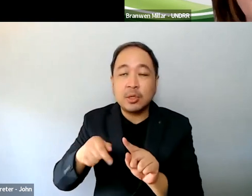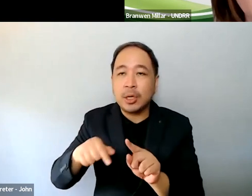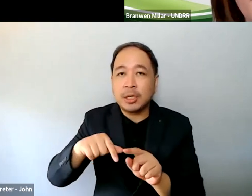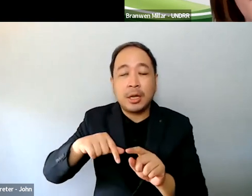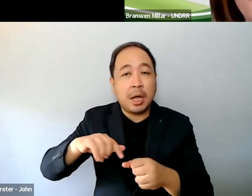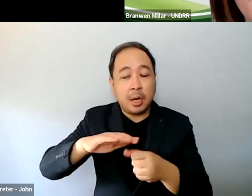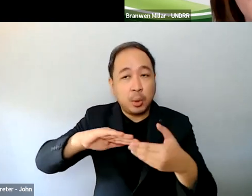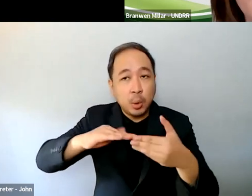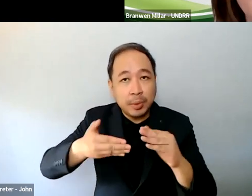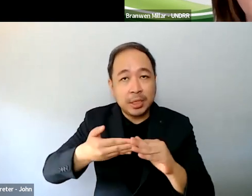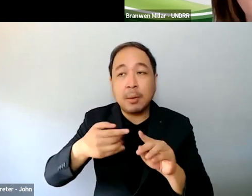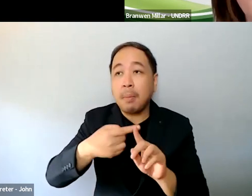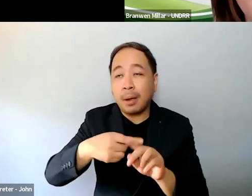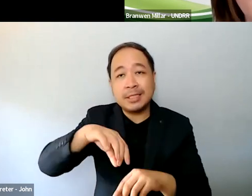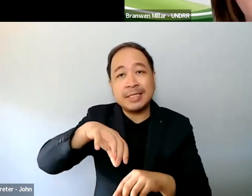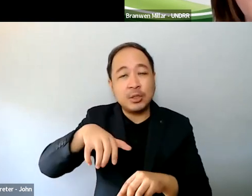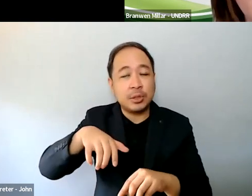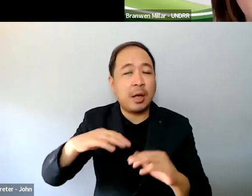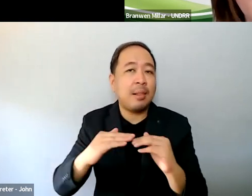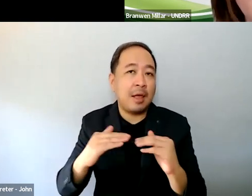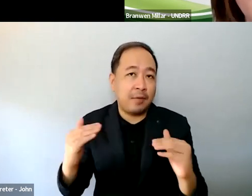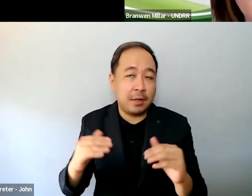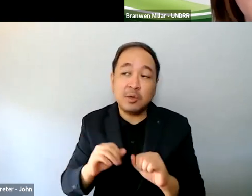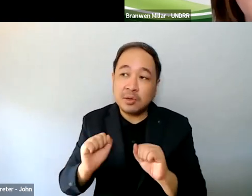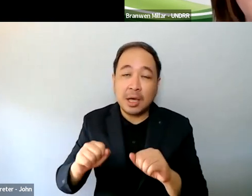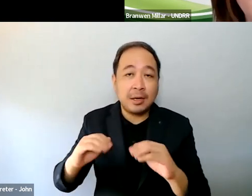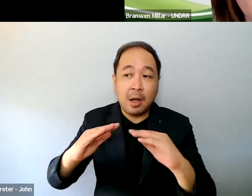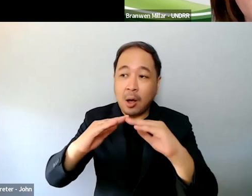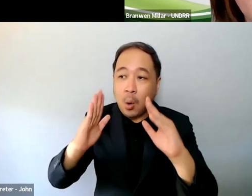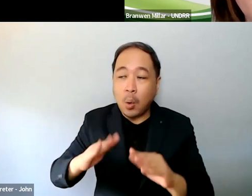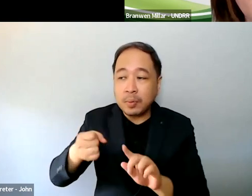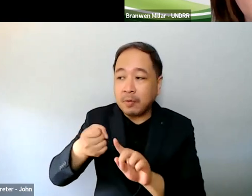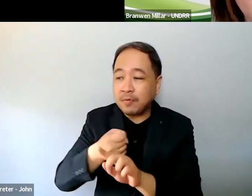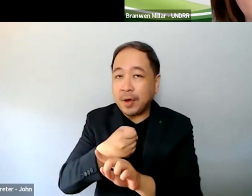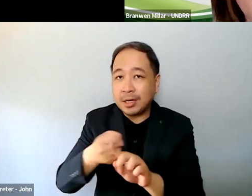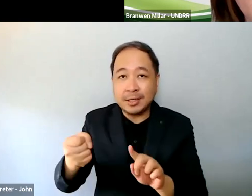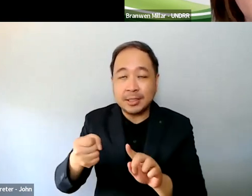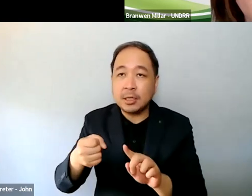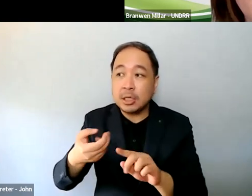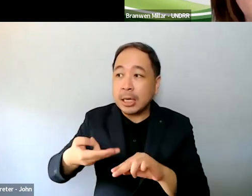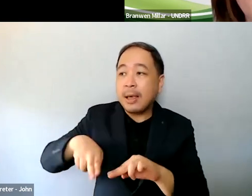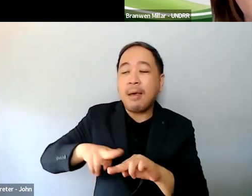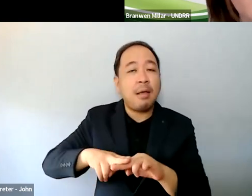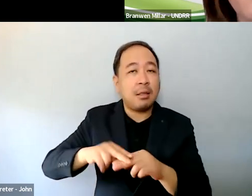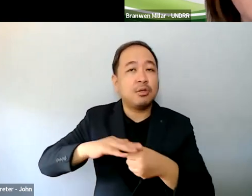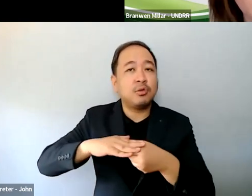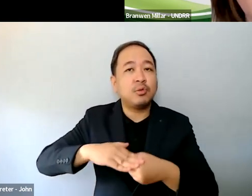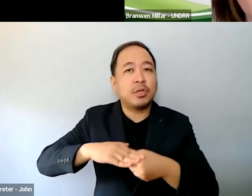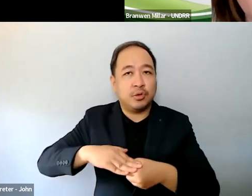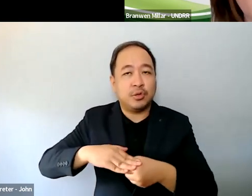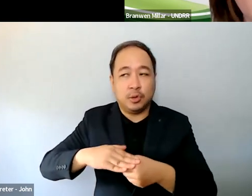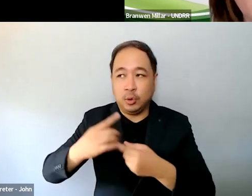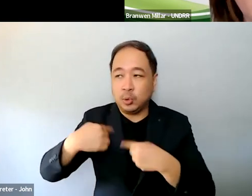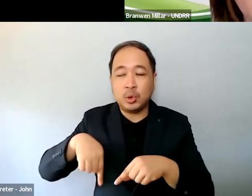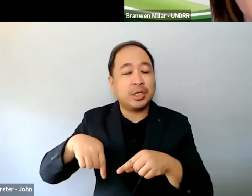levels. These include who are at risk of domestic violence related to increased stressors during post-climate disasters. Guardians